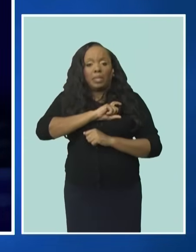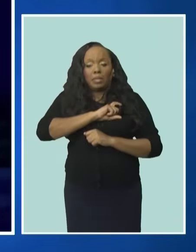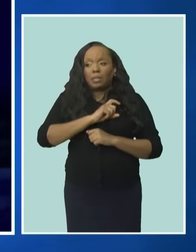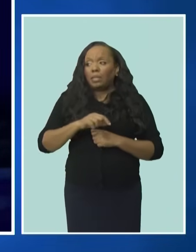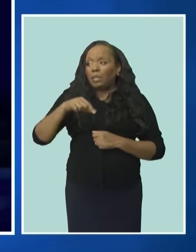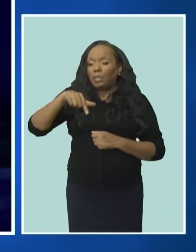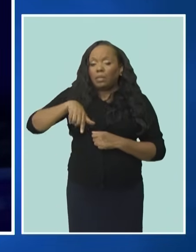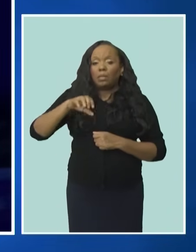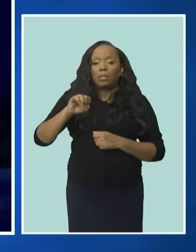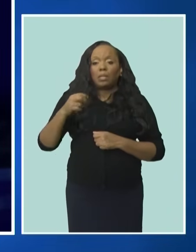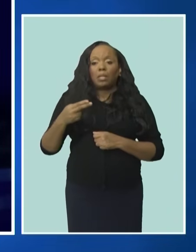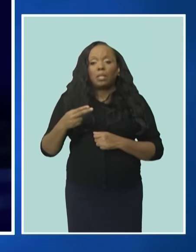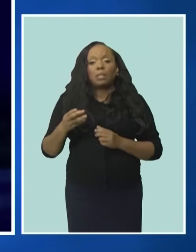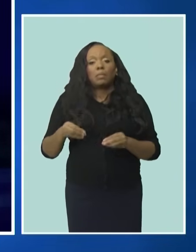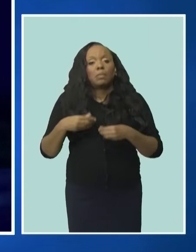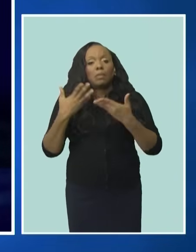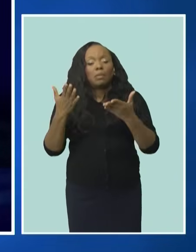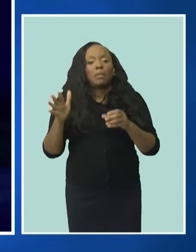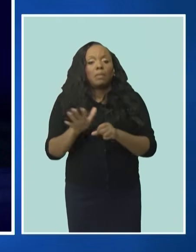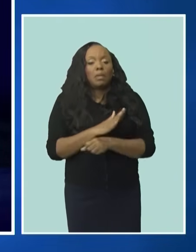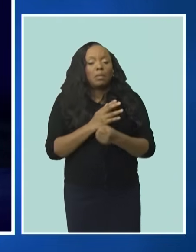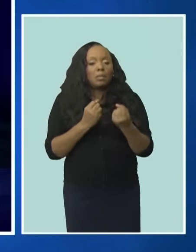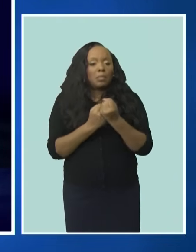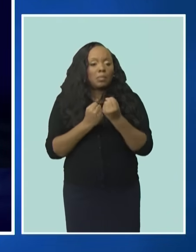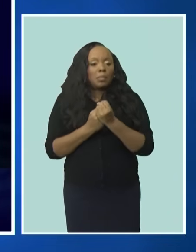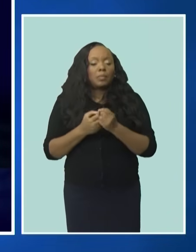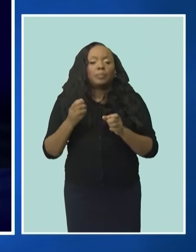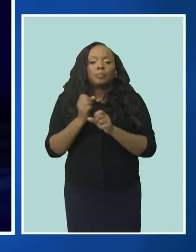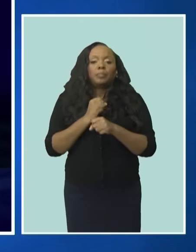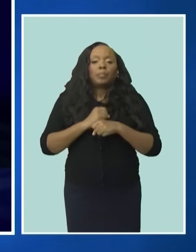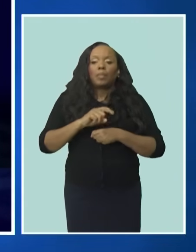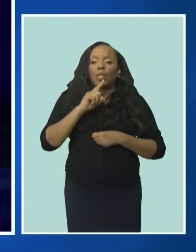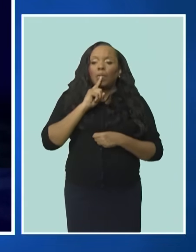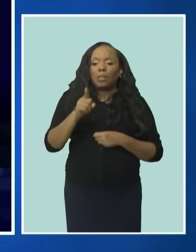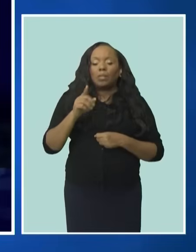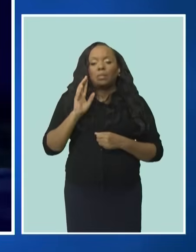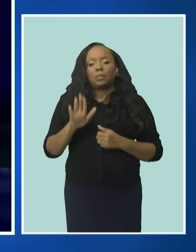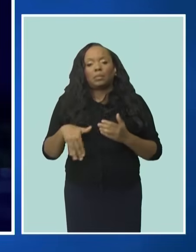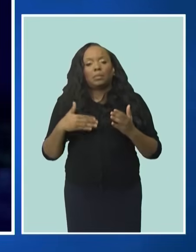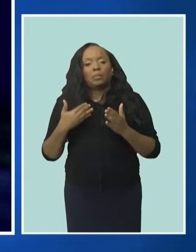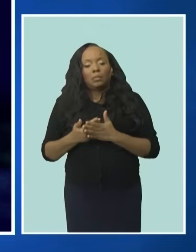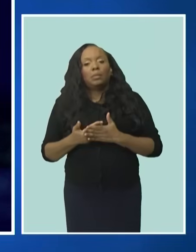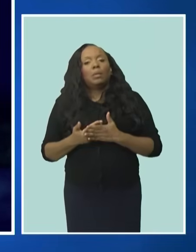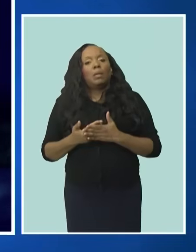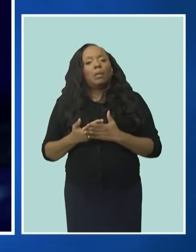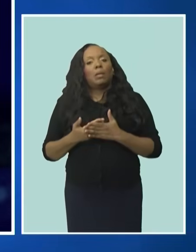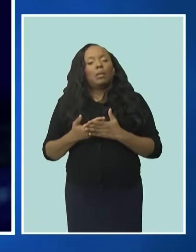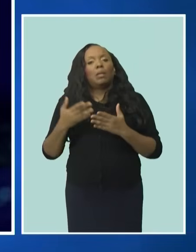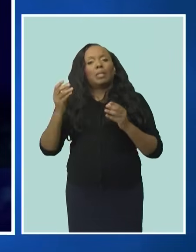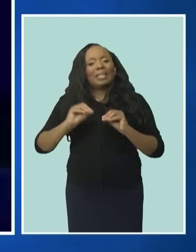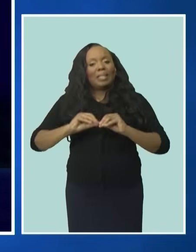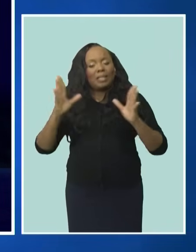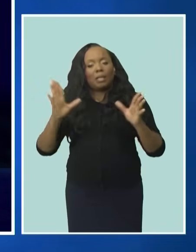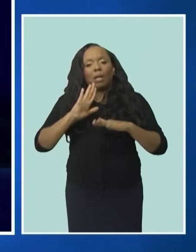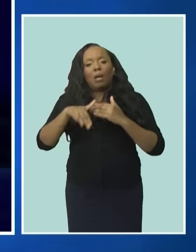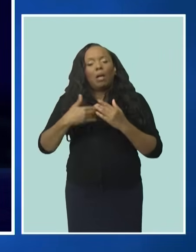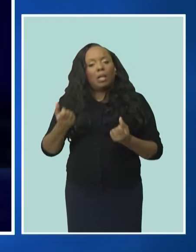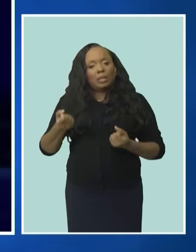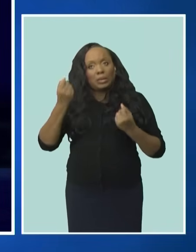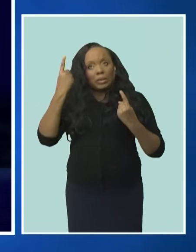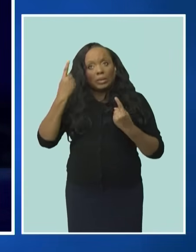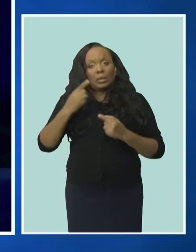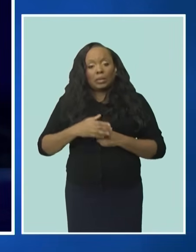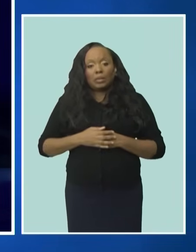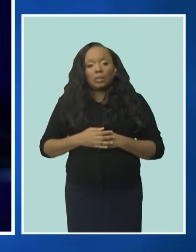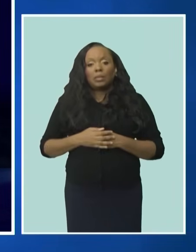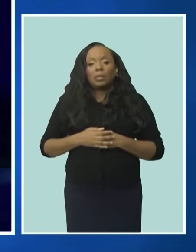is providing full support to ensure all aspects of the incident are understood. Our Chief Executive Officer,